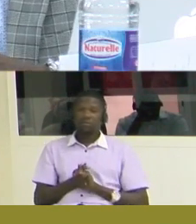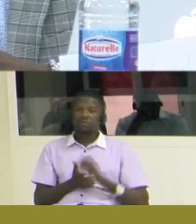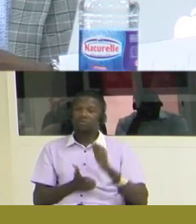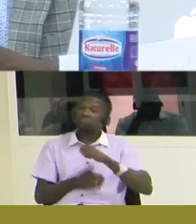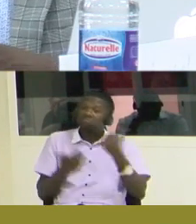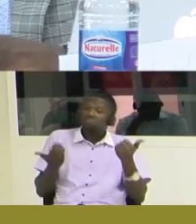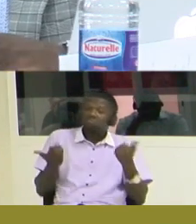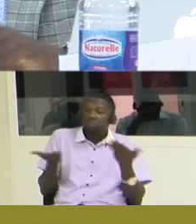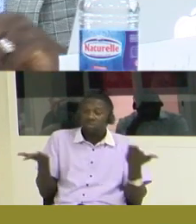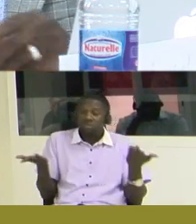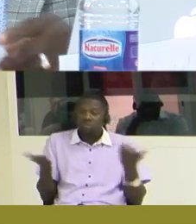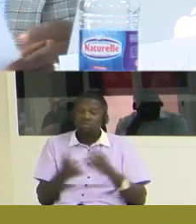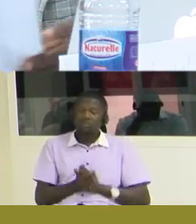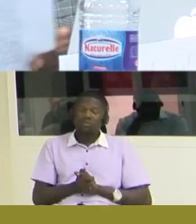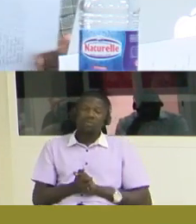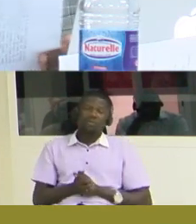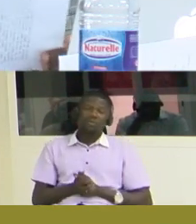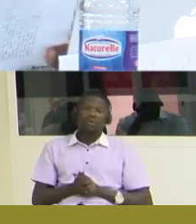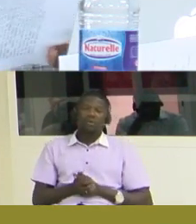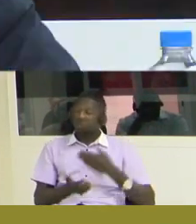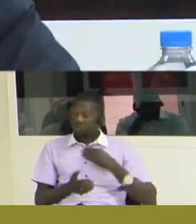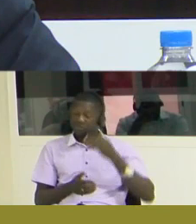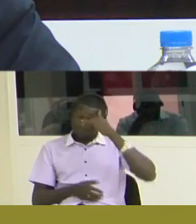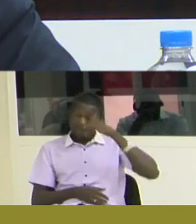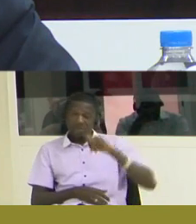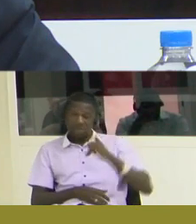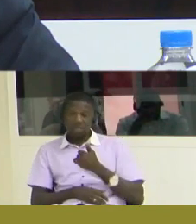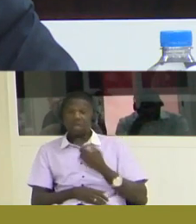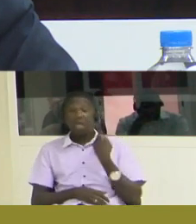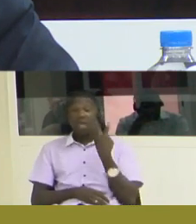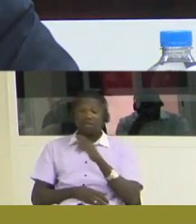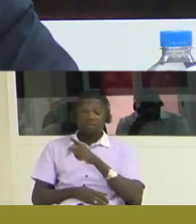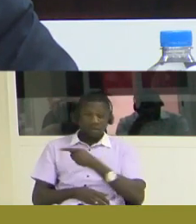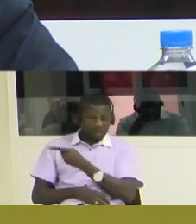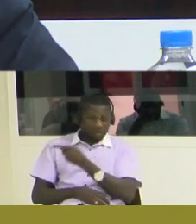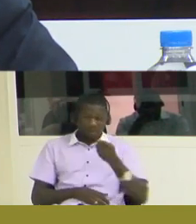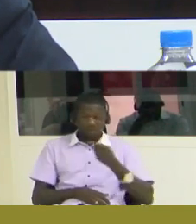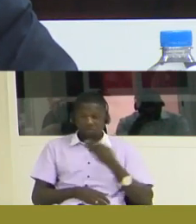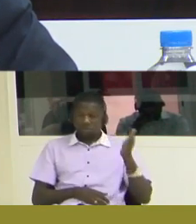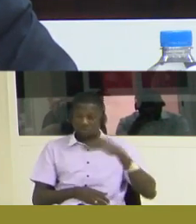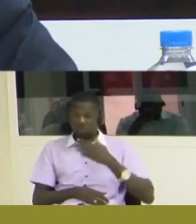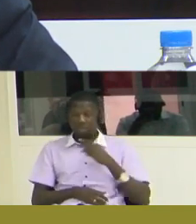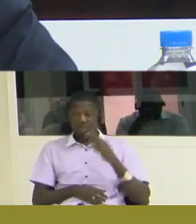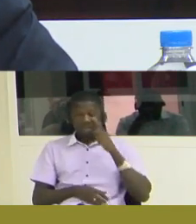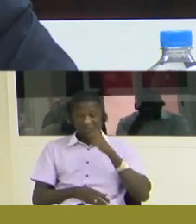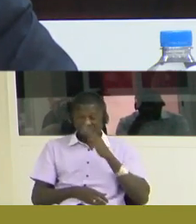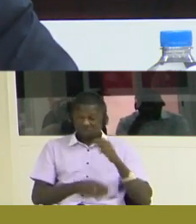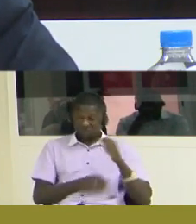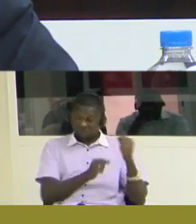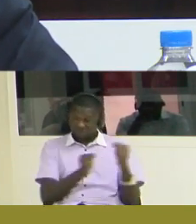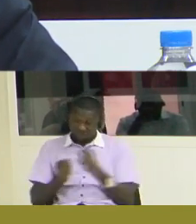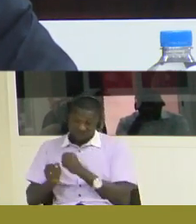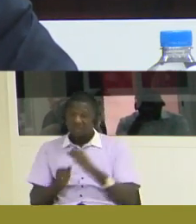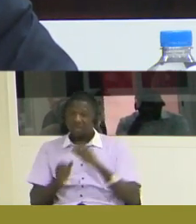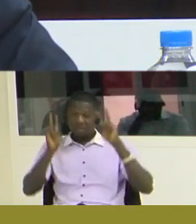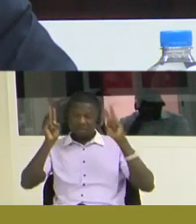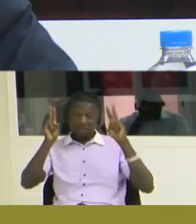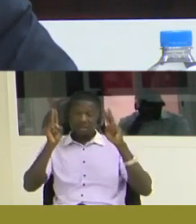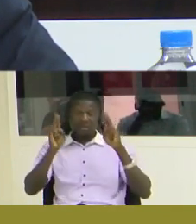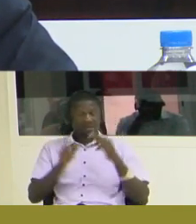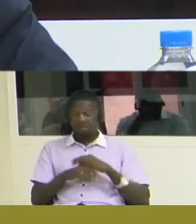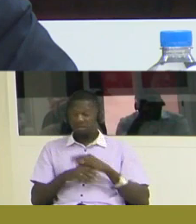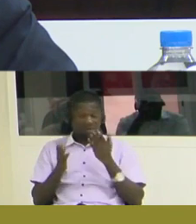well we agreed if the that they were going to come to try to depose Jamie then of course